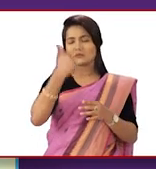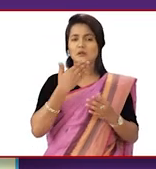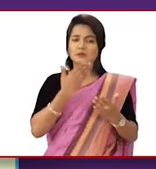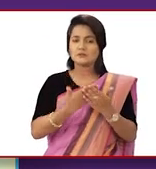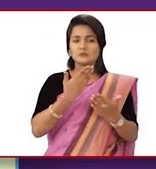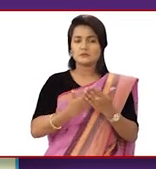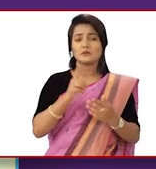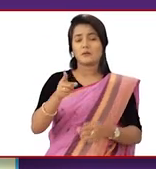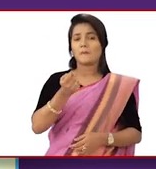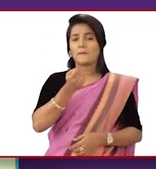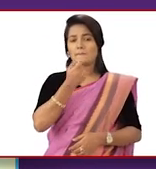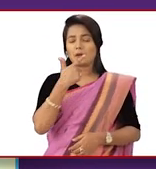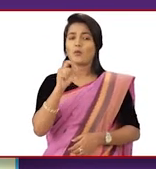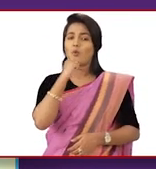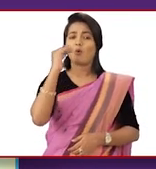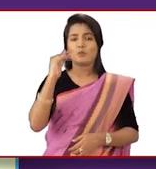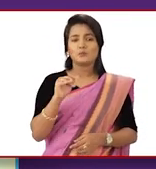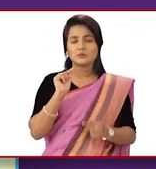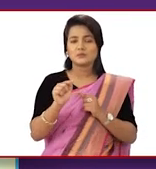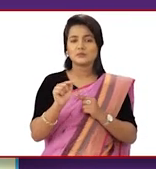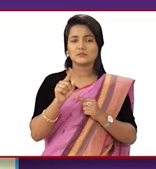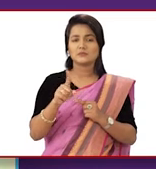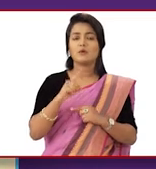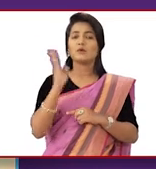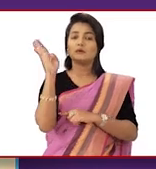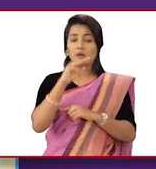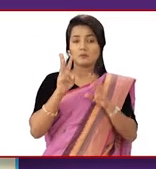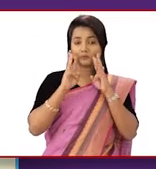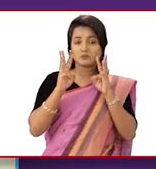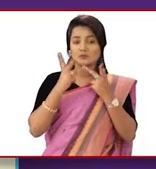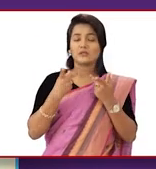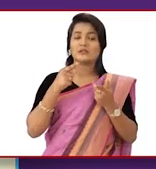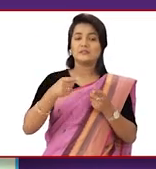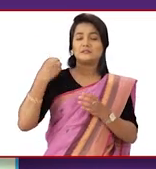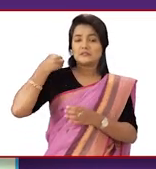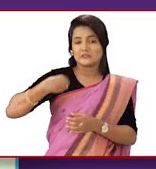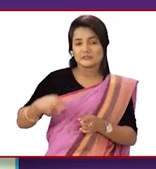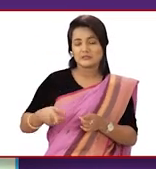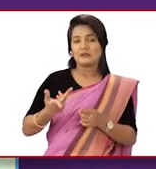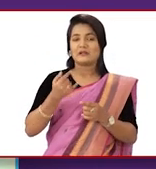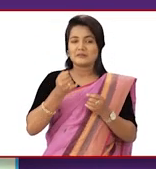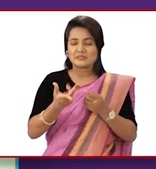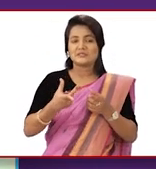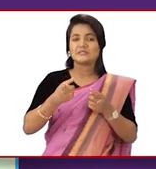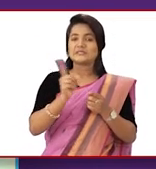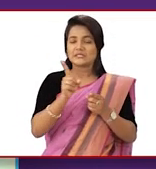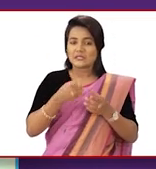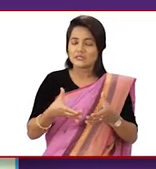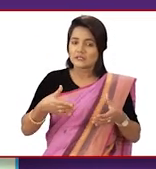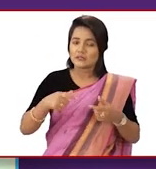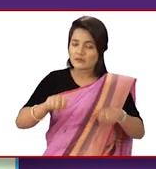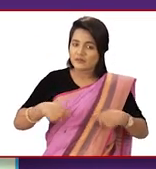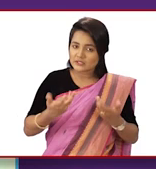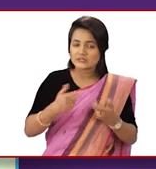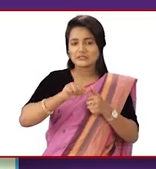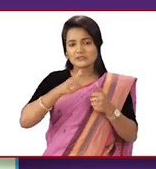fact, here's this young father who's like overwhelmed carrying diaper bags and a little daughter, but they found that whole scene to be